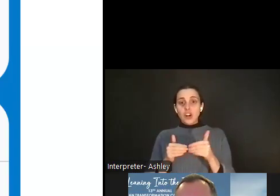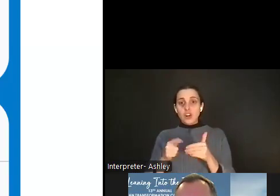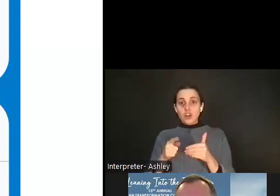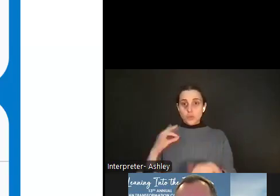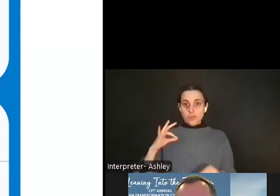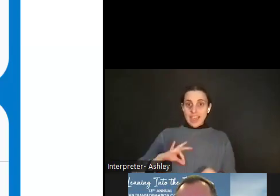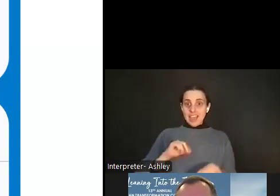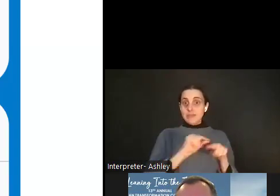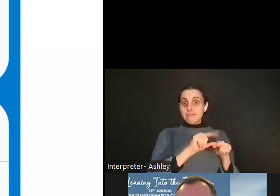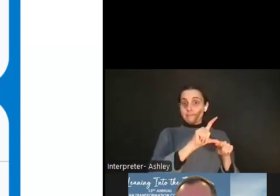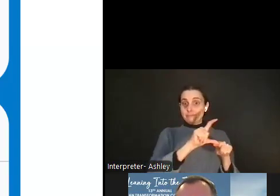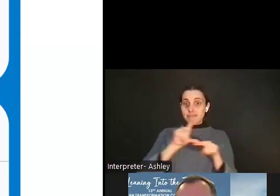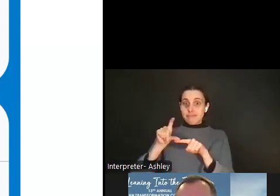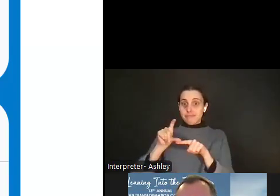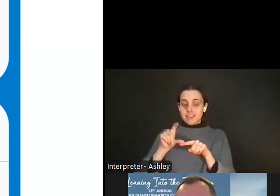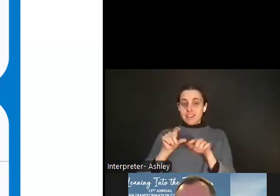presentation.